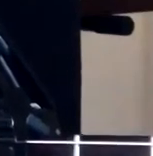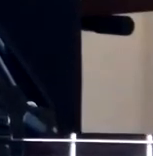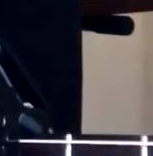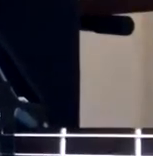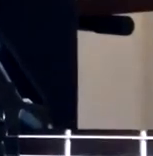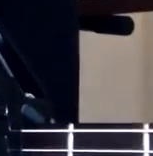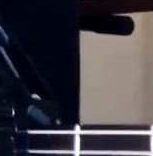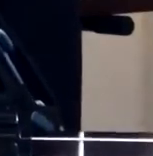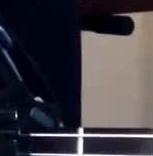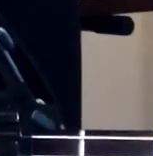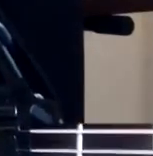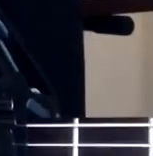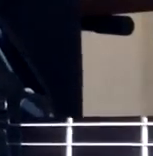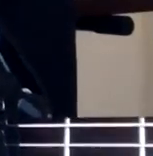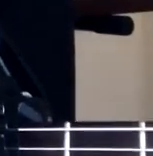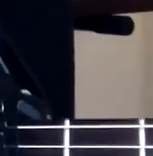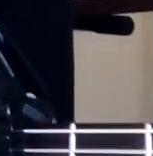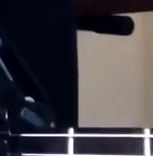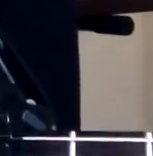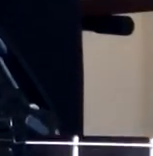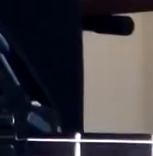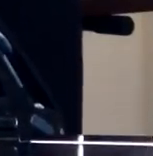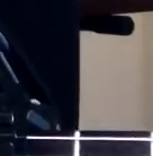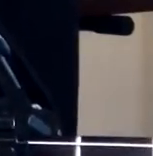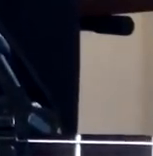And I will not